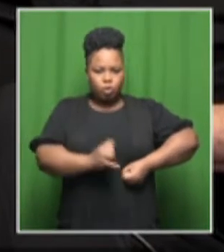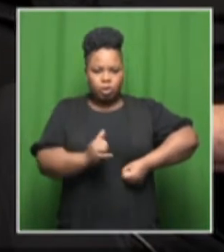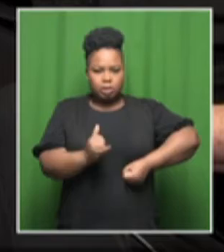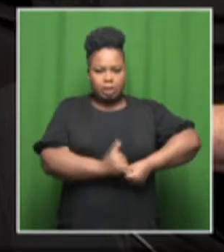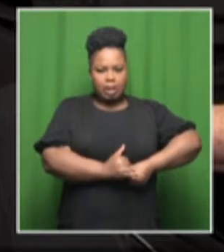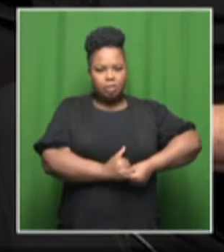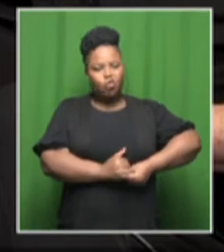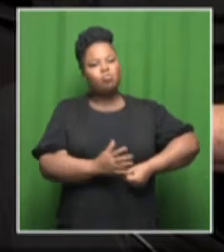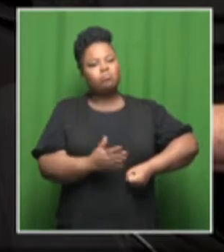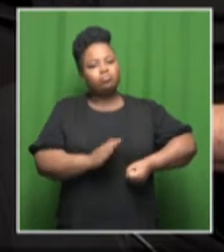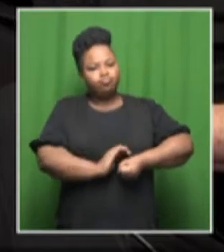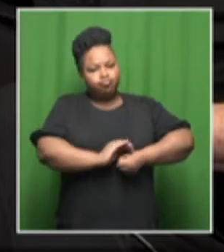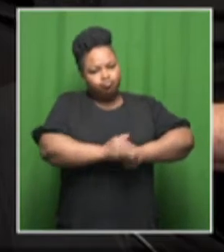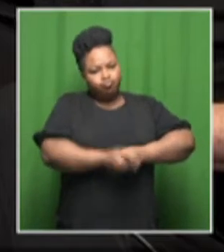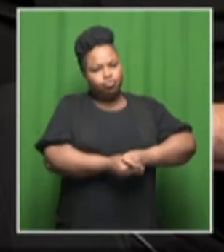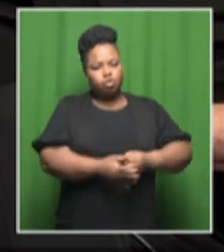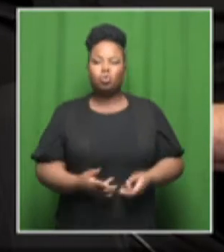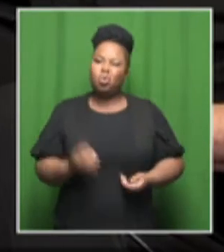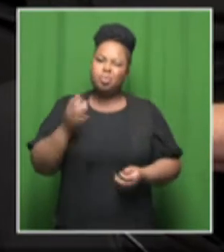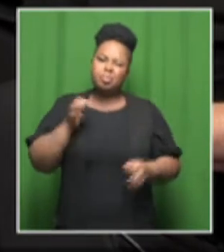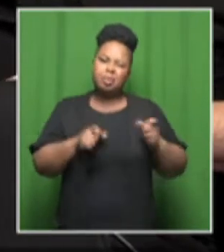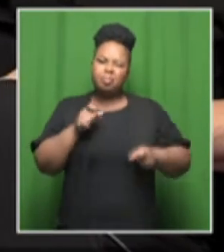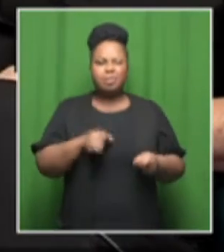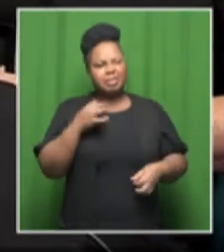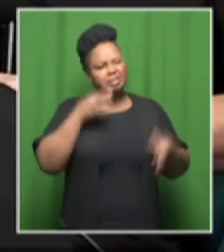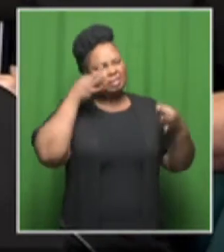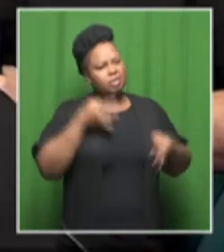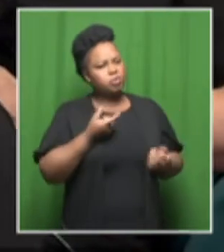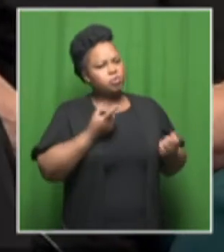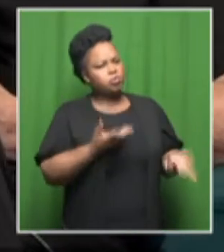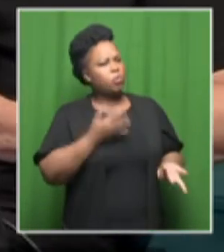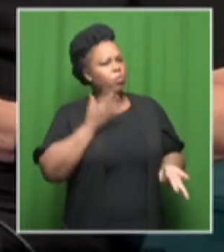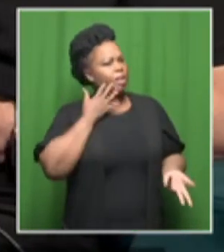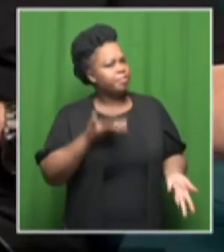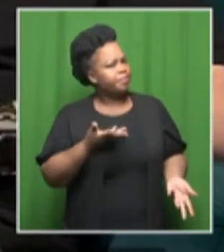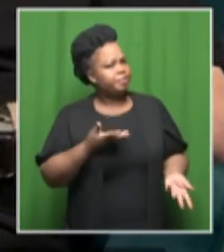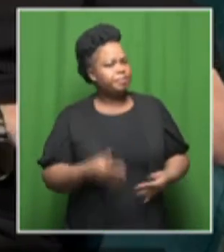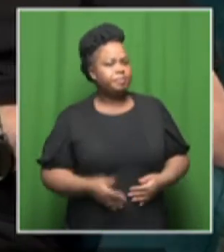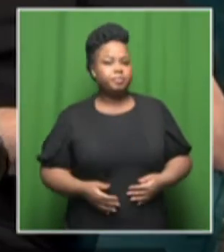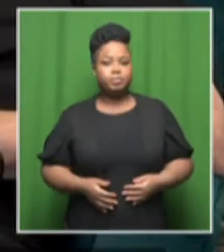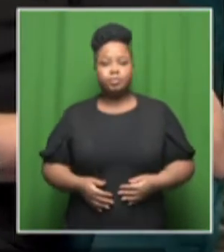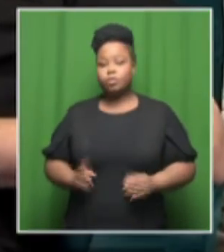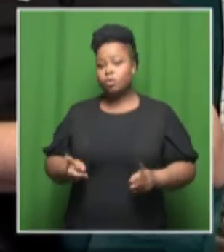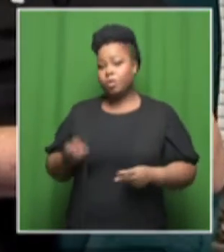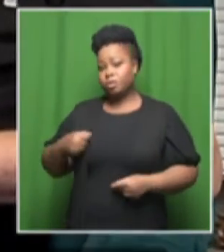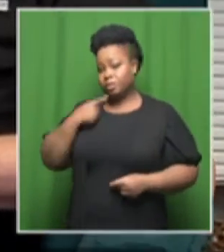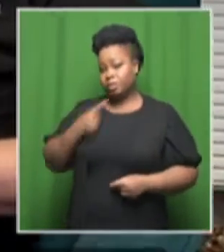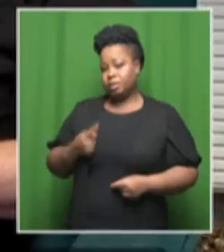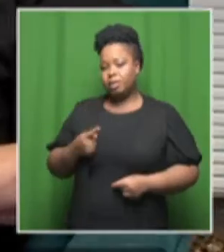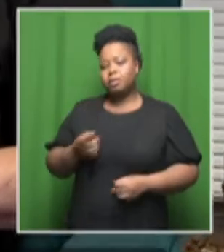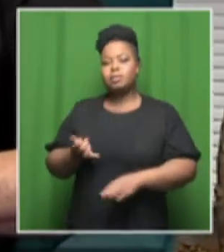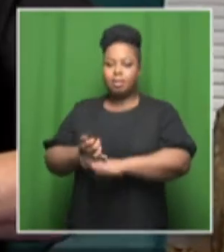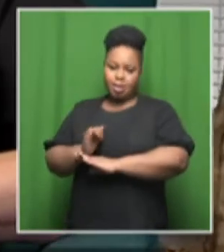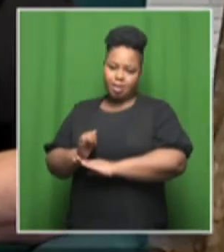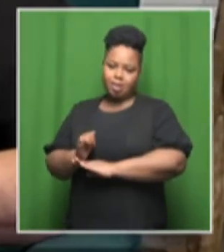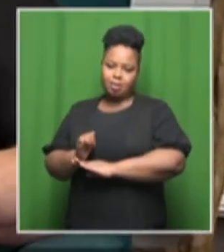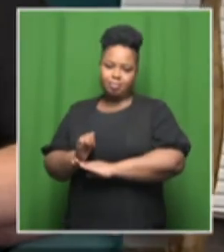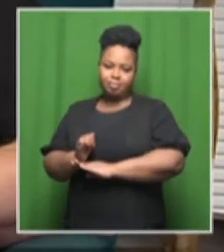when one should consider going this route. So generally we say as early as possible in